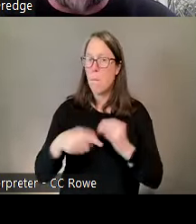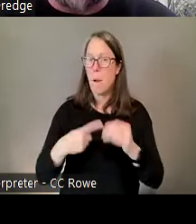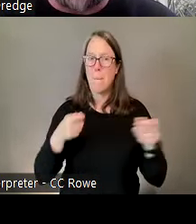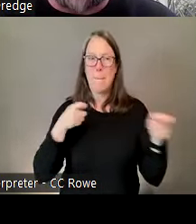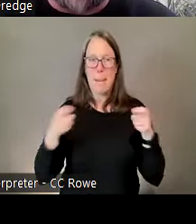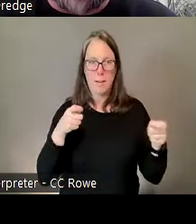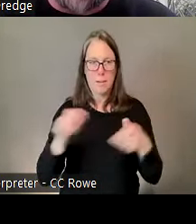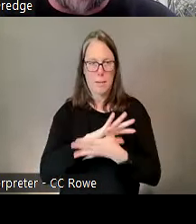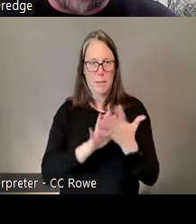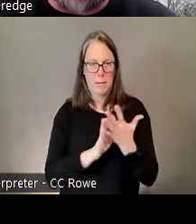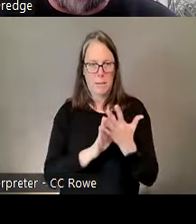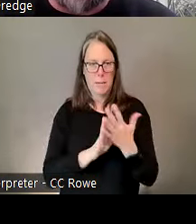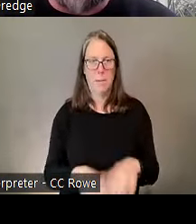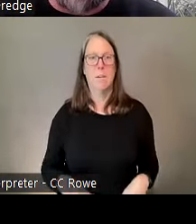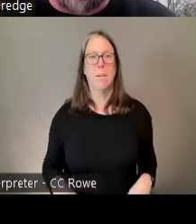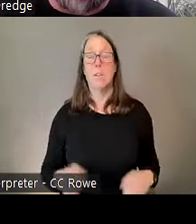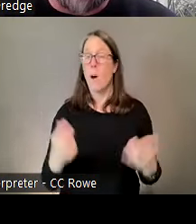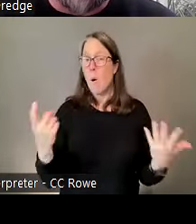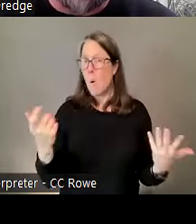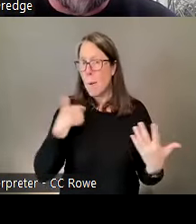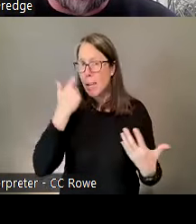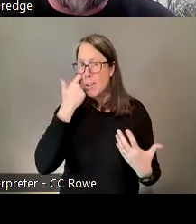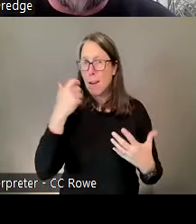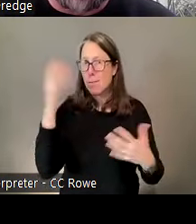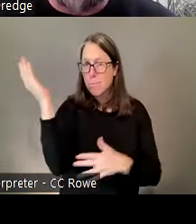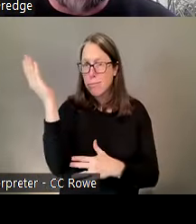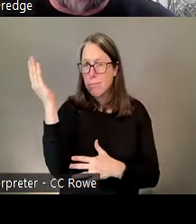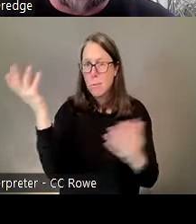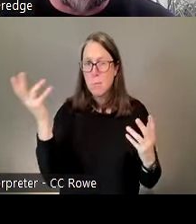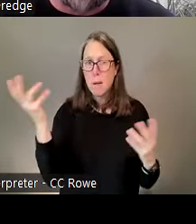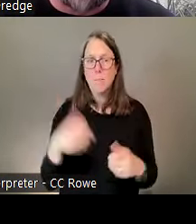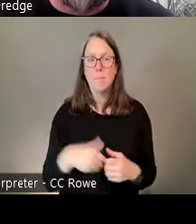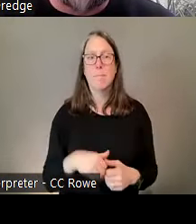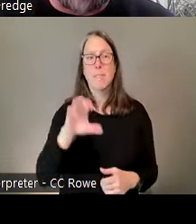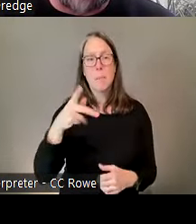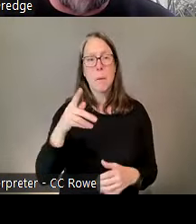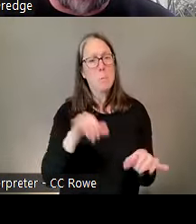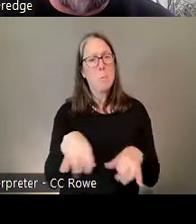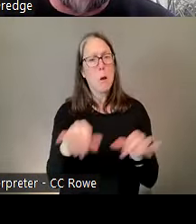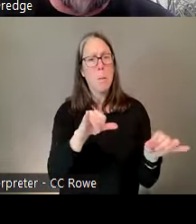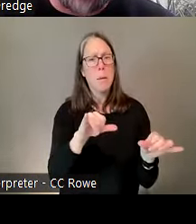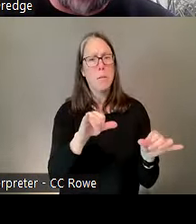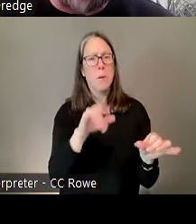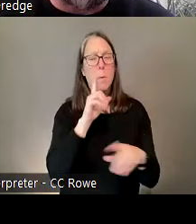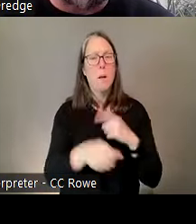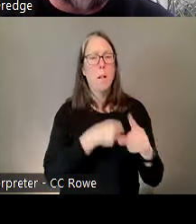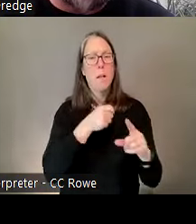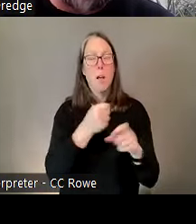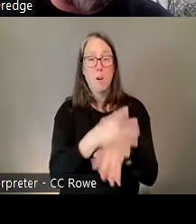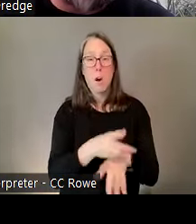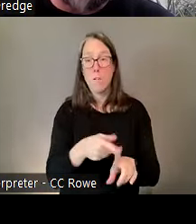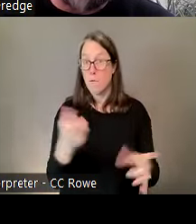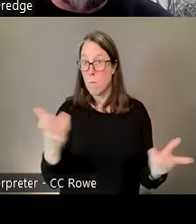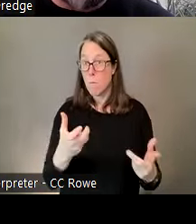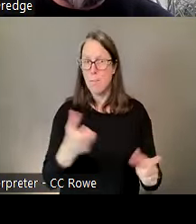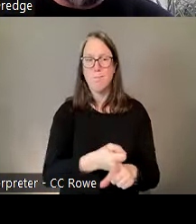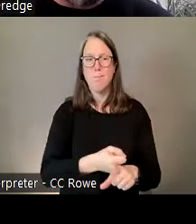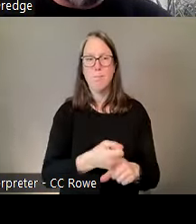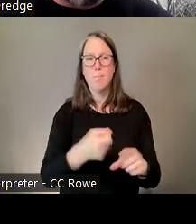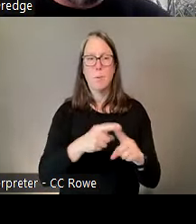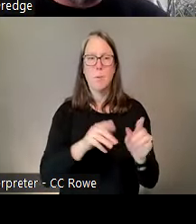So what do we talk about? So it's pretty common. It's caused by injury to the developing brain. And the main features are